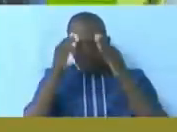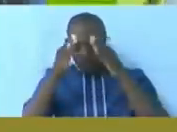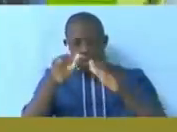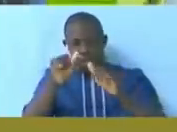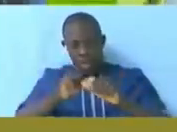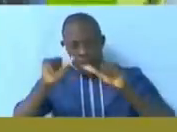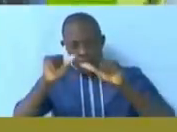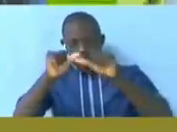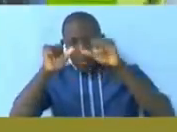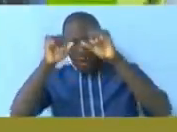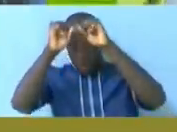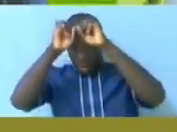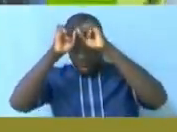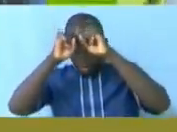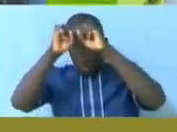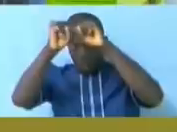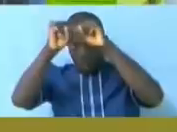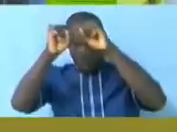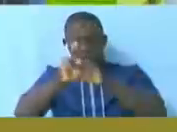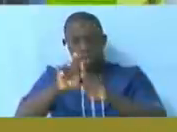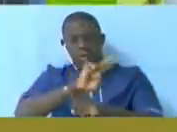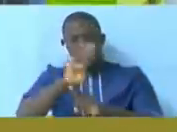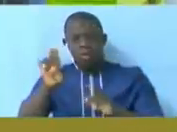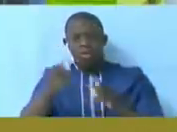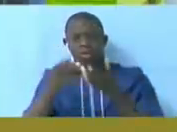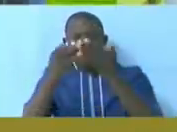them any form of